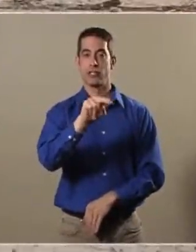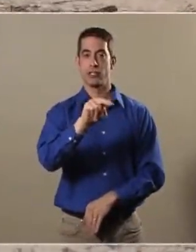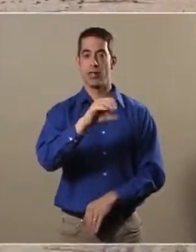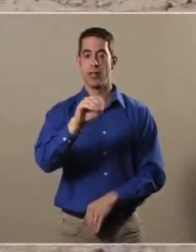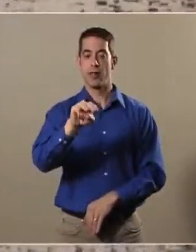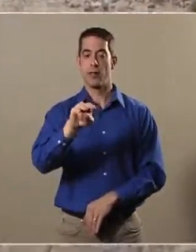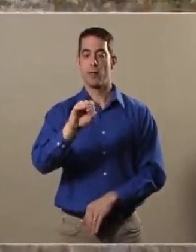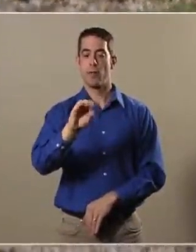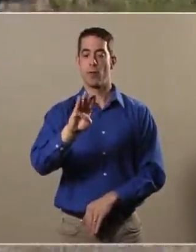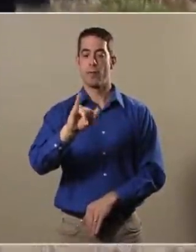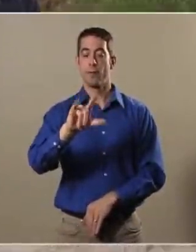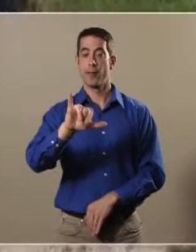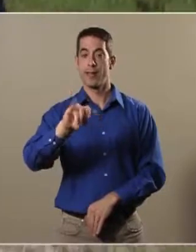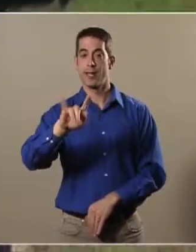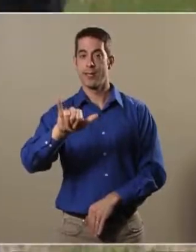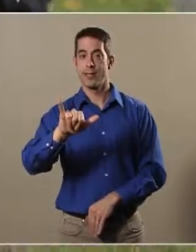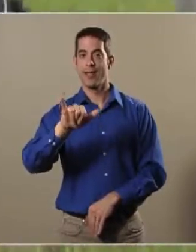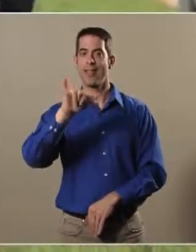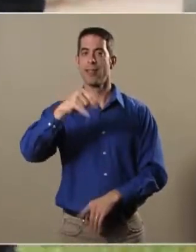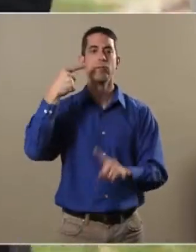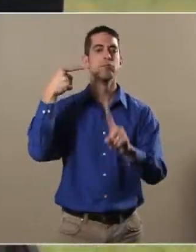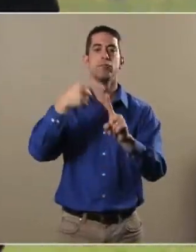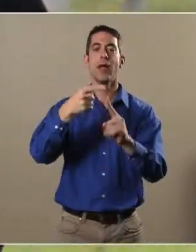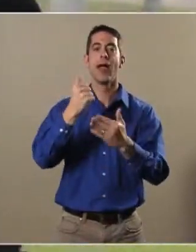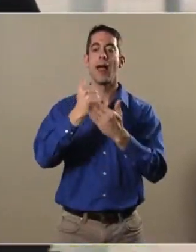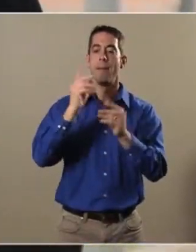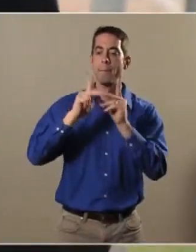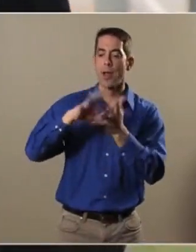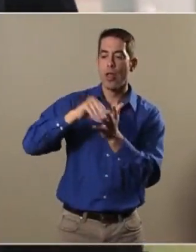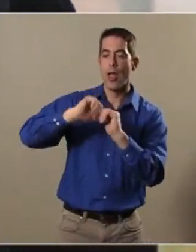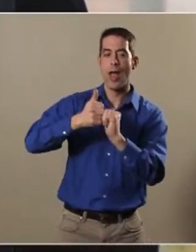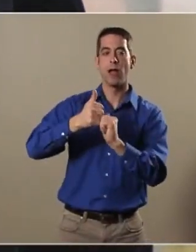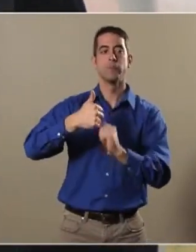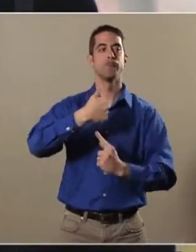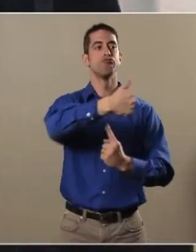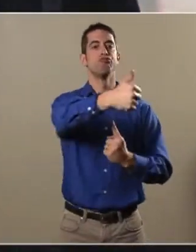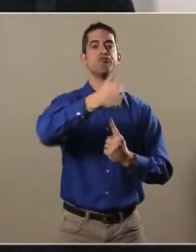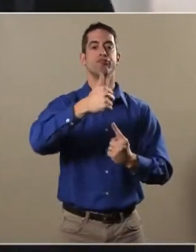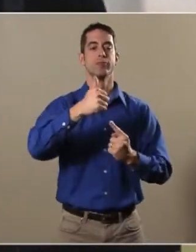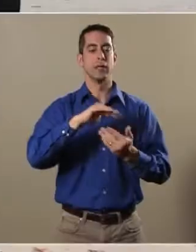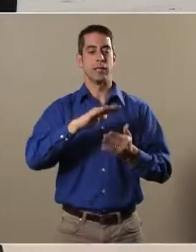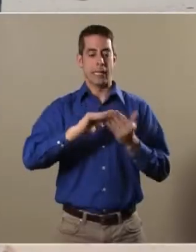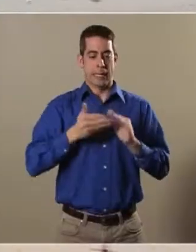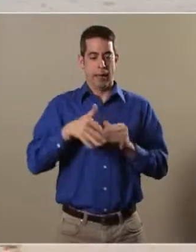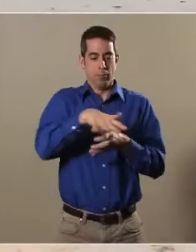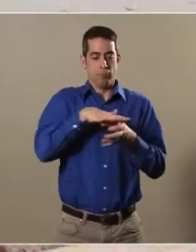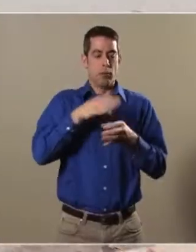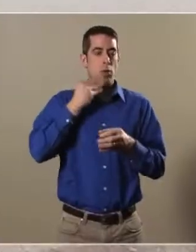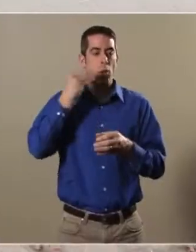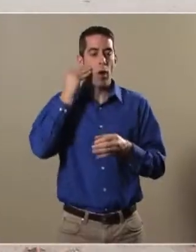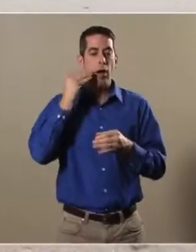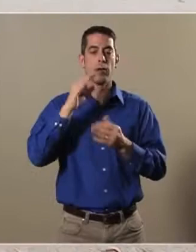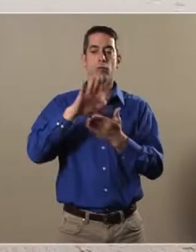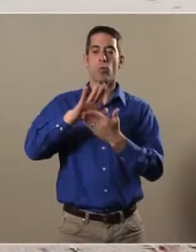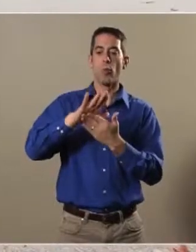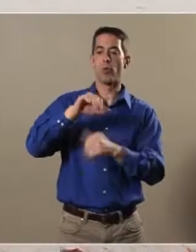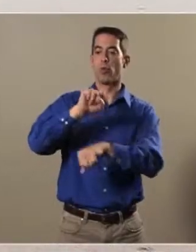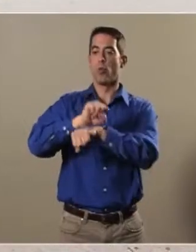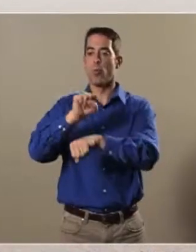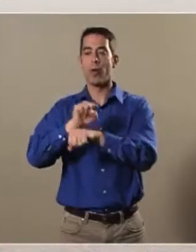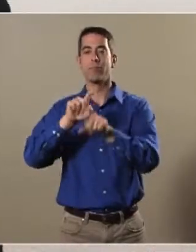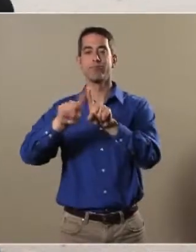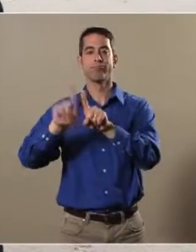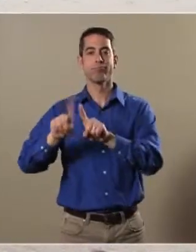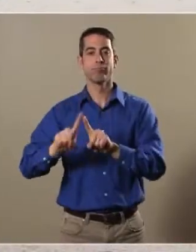Mobility Program teaches people the skills they need to get around, whether it's school or work, around the neighborhood, or around town. We offer white